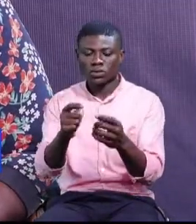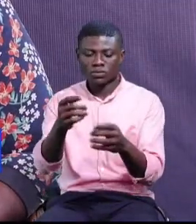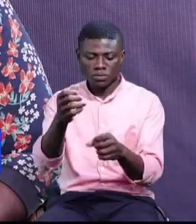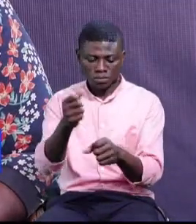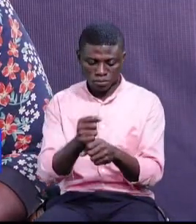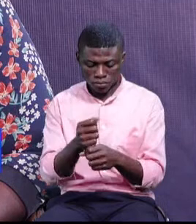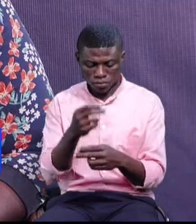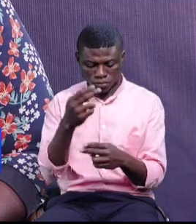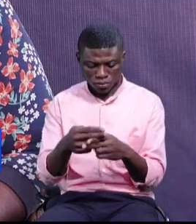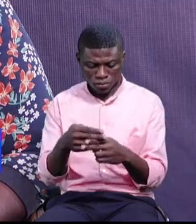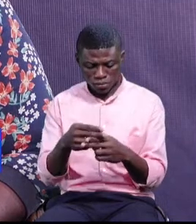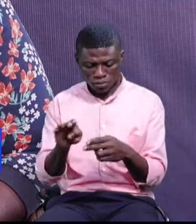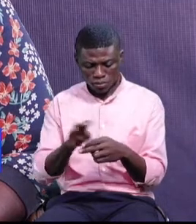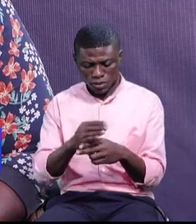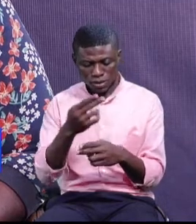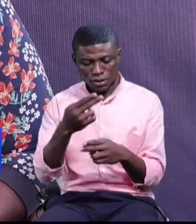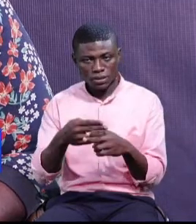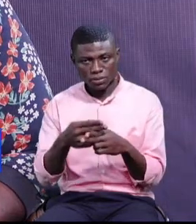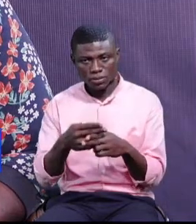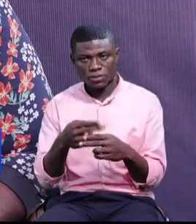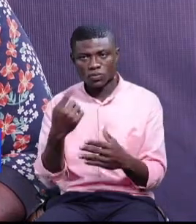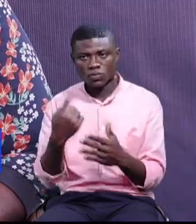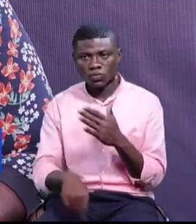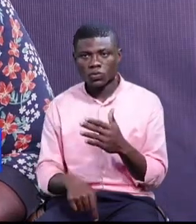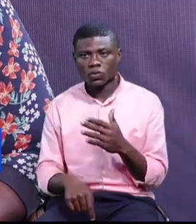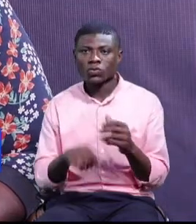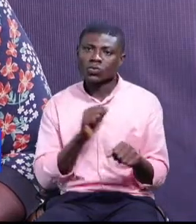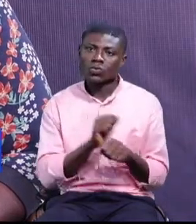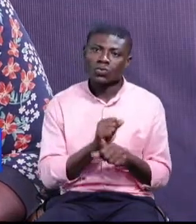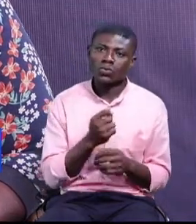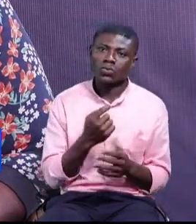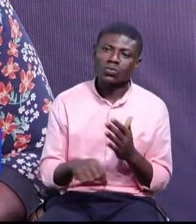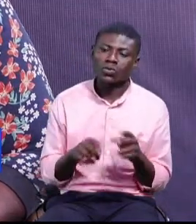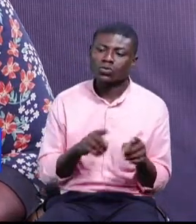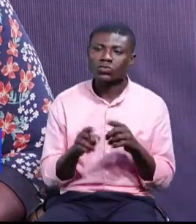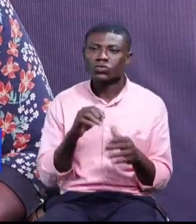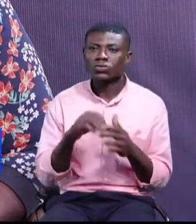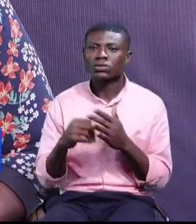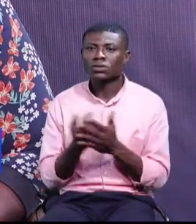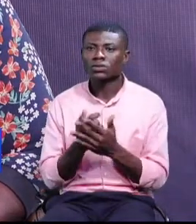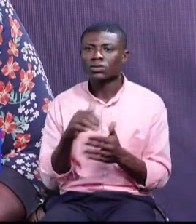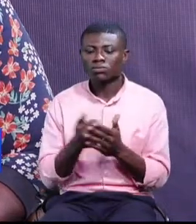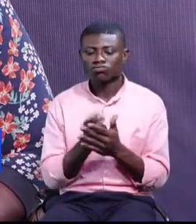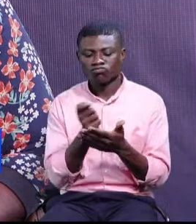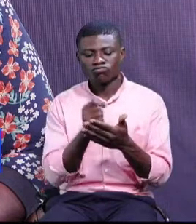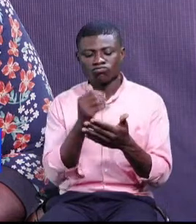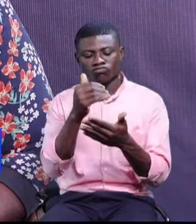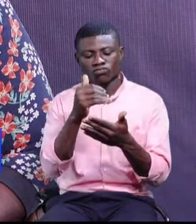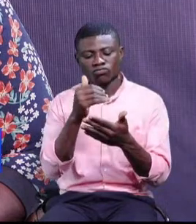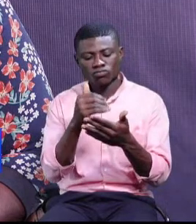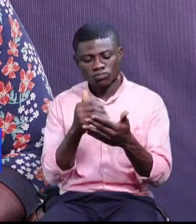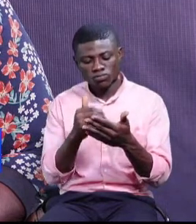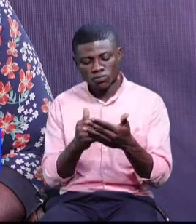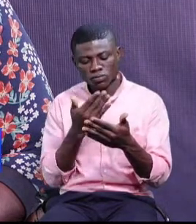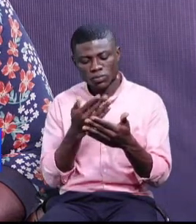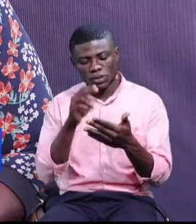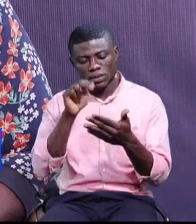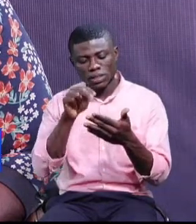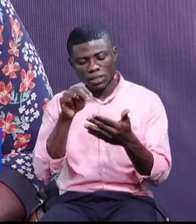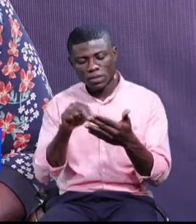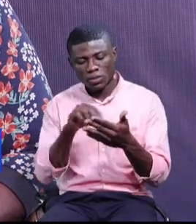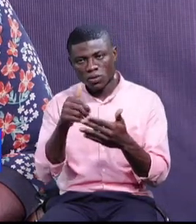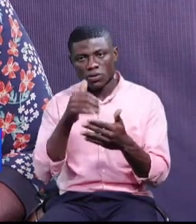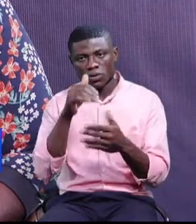the name of the company, what their position, what they are going to do is all put on the